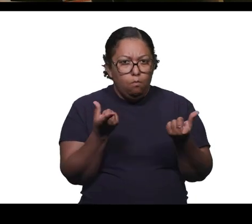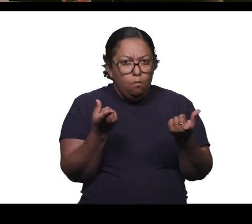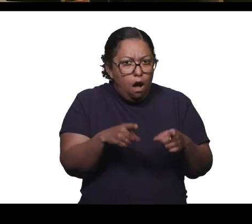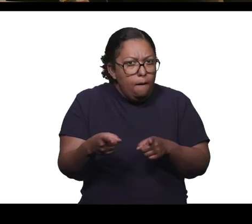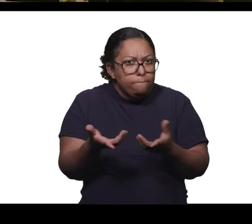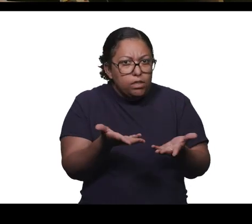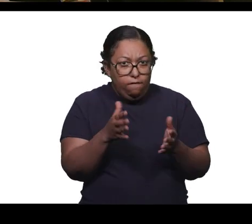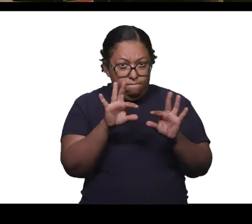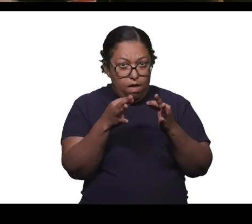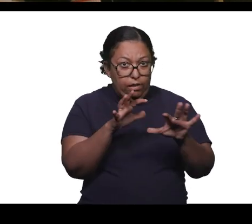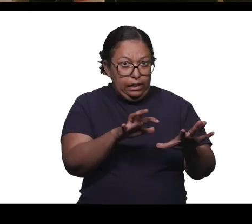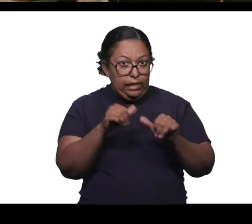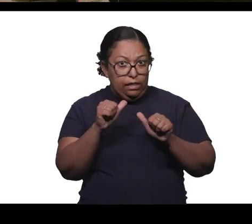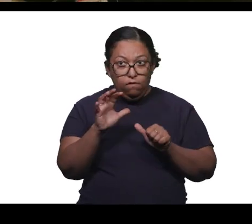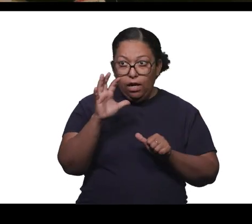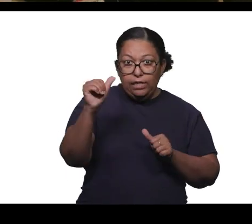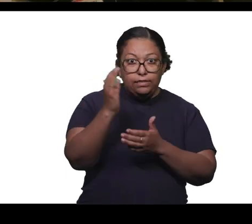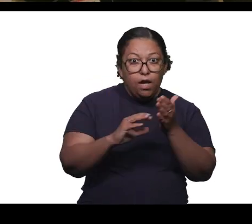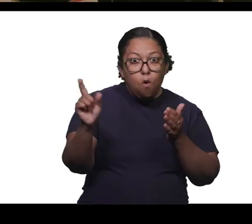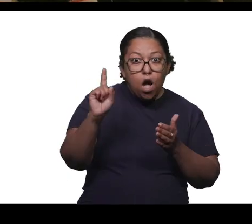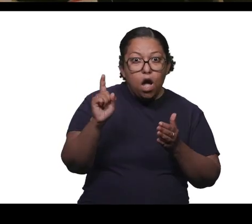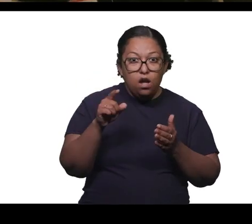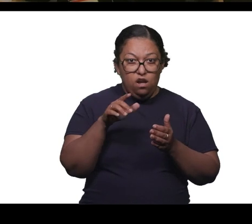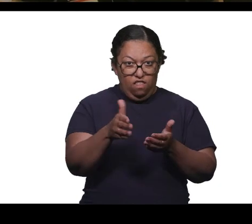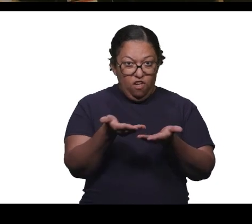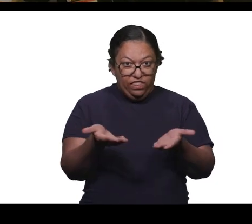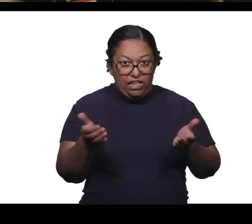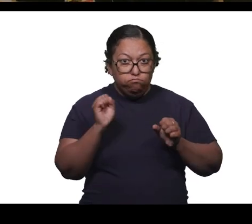Are those their belongings in the cart? What is